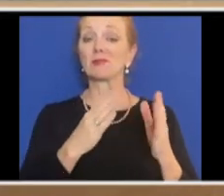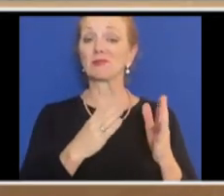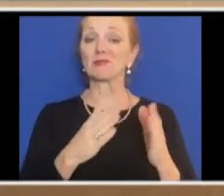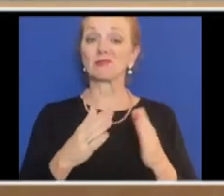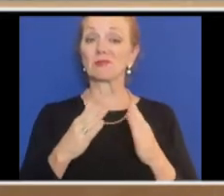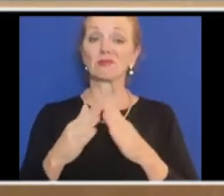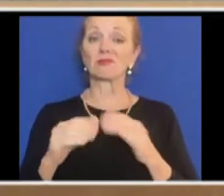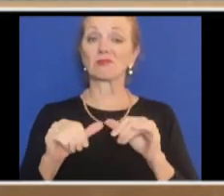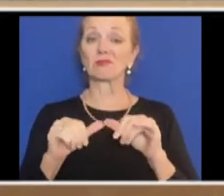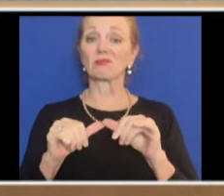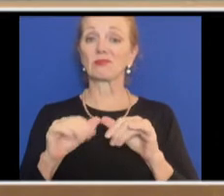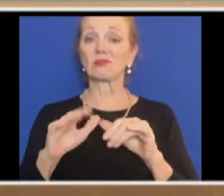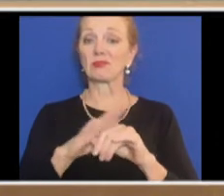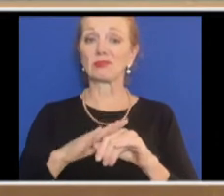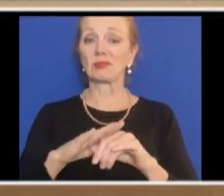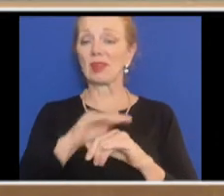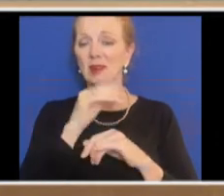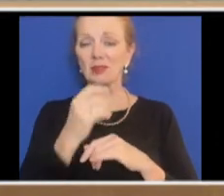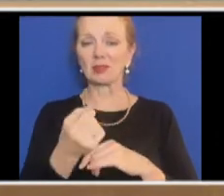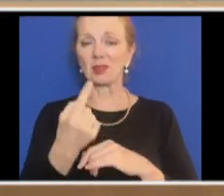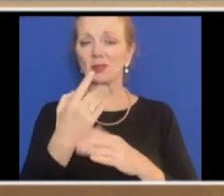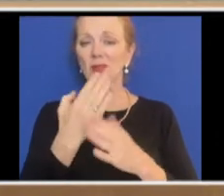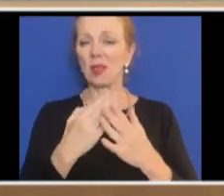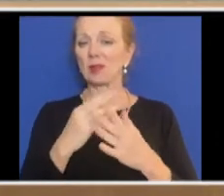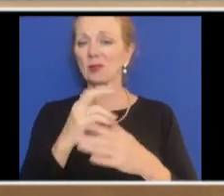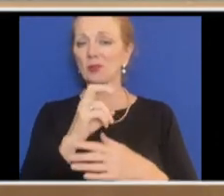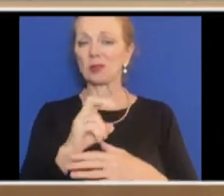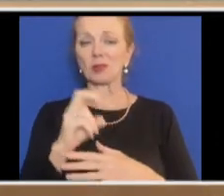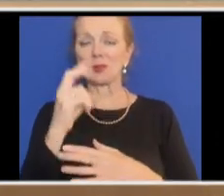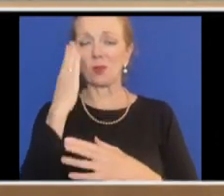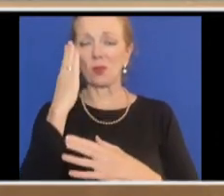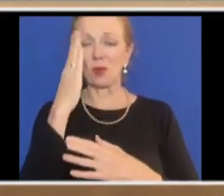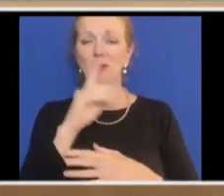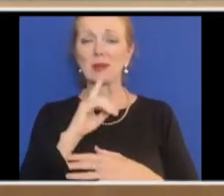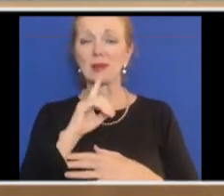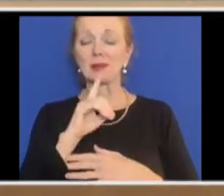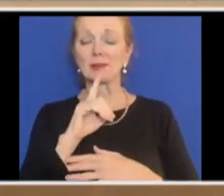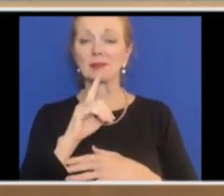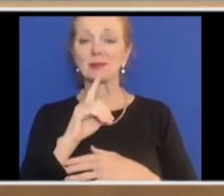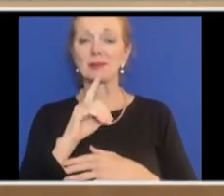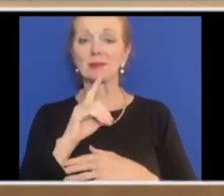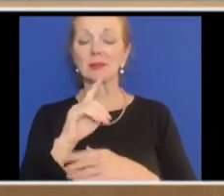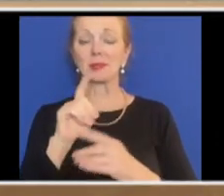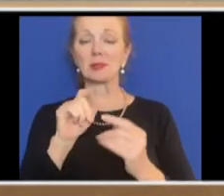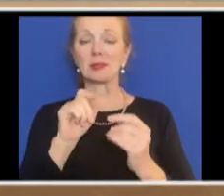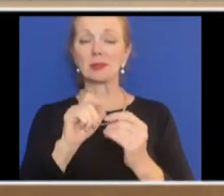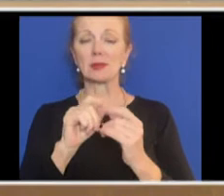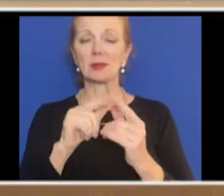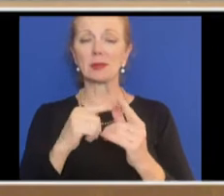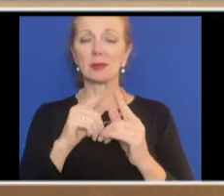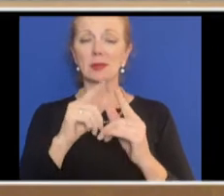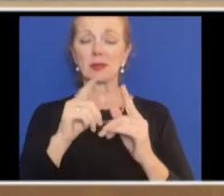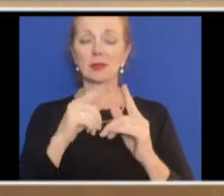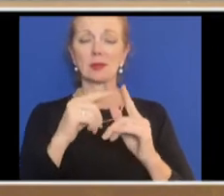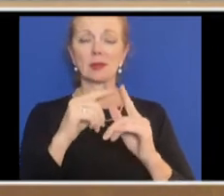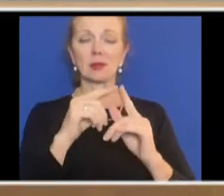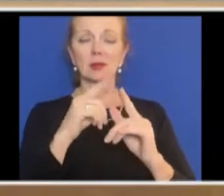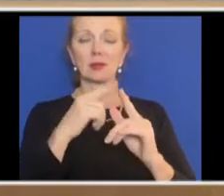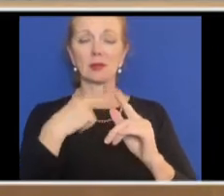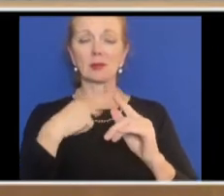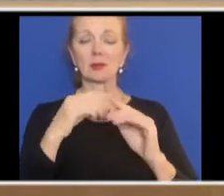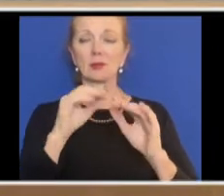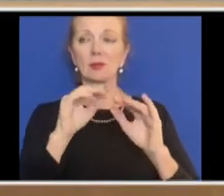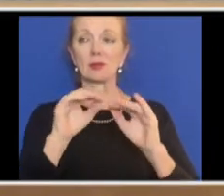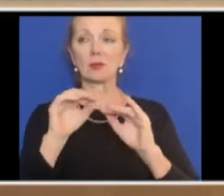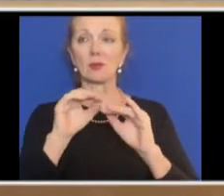ongoing on the site and not understanding what some of those transitions will be particularly along Westinghouse I think if there's a removal of the piece